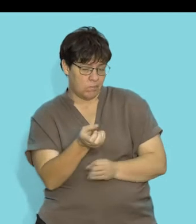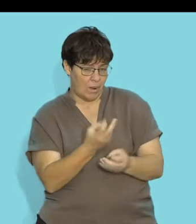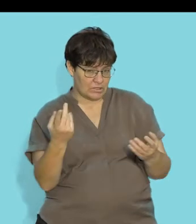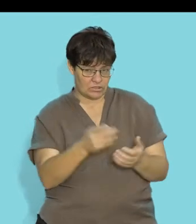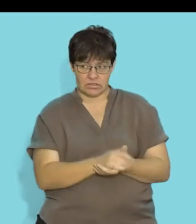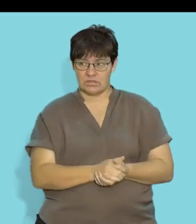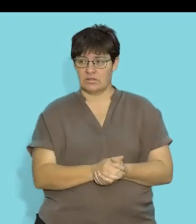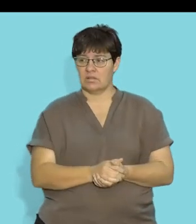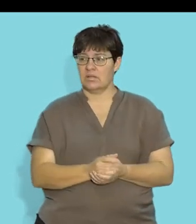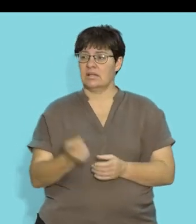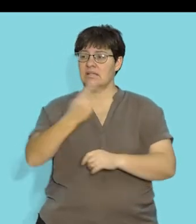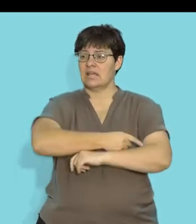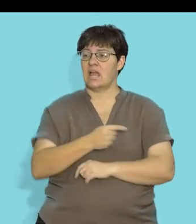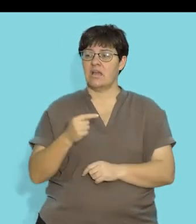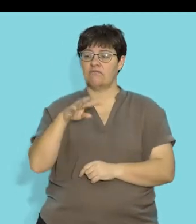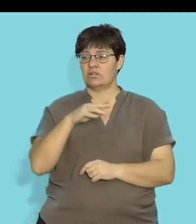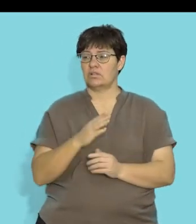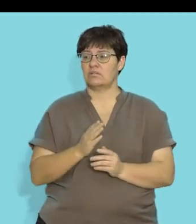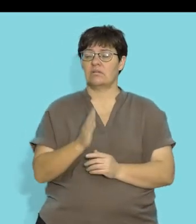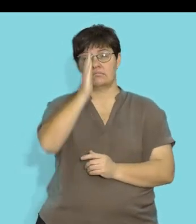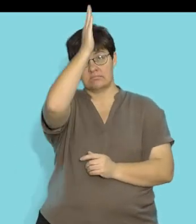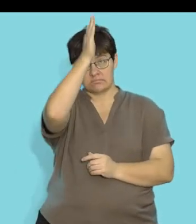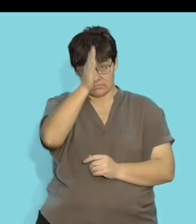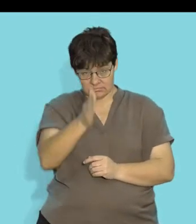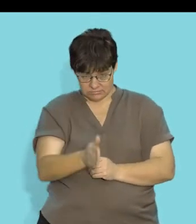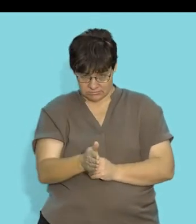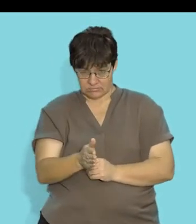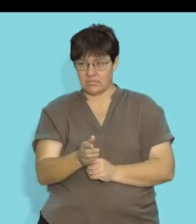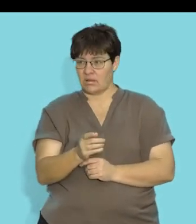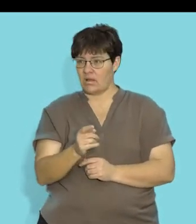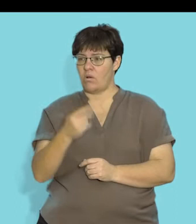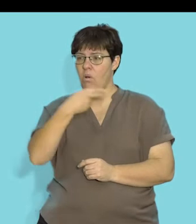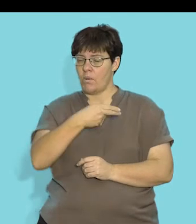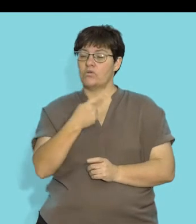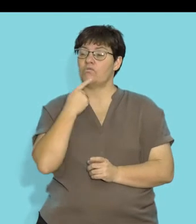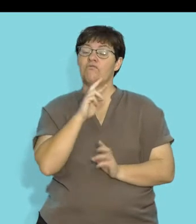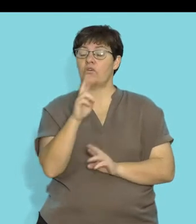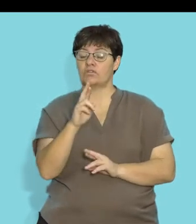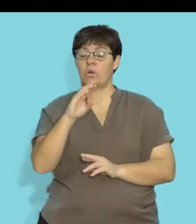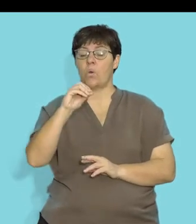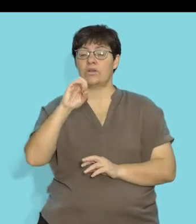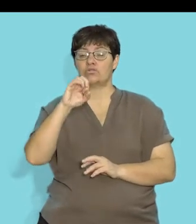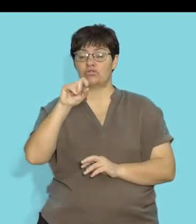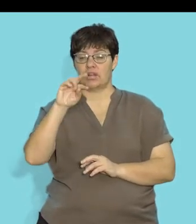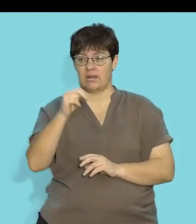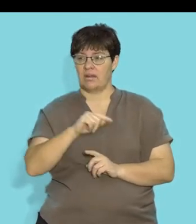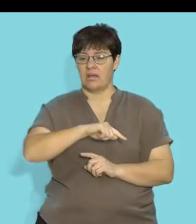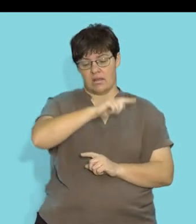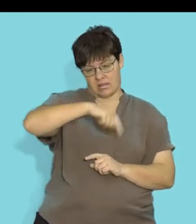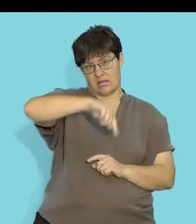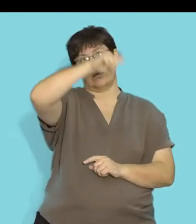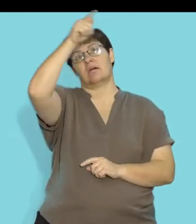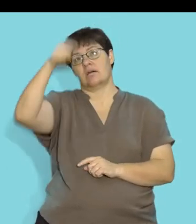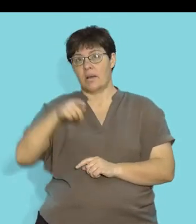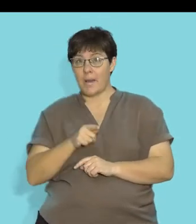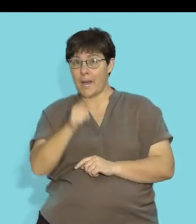Again, guys, around day 14, we've got to be able to use our rulers and extrapolate. And the hormone we're referring to is estrogen. So if